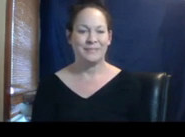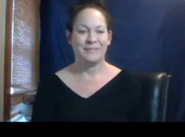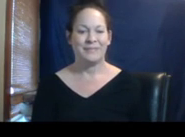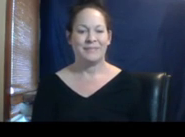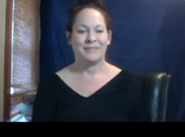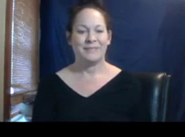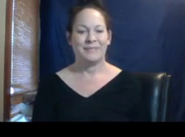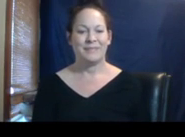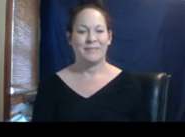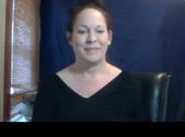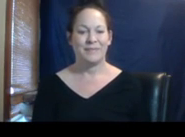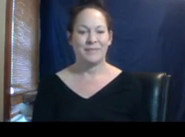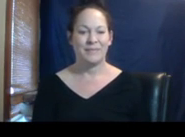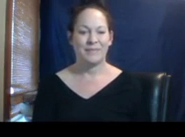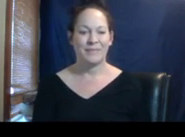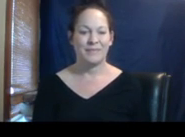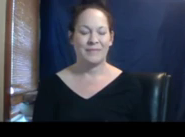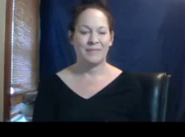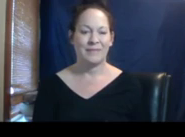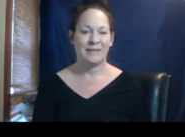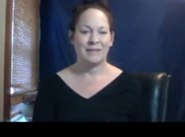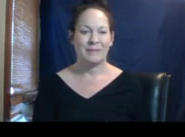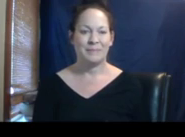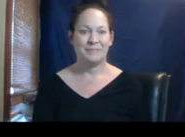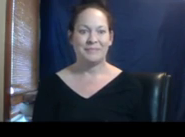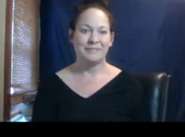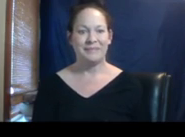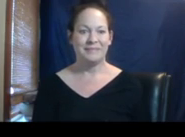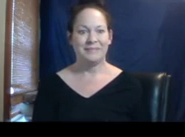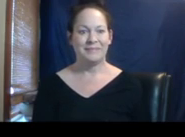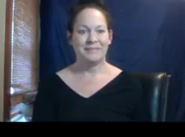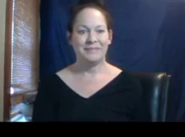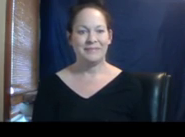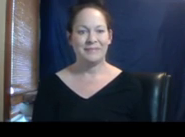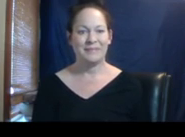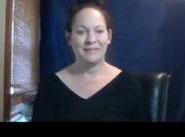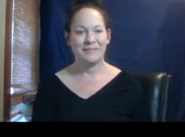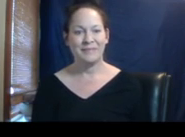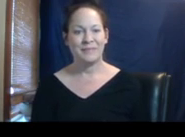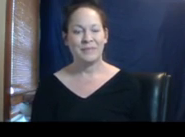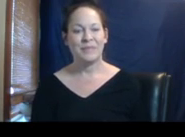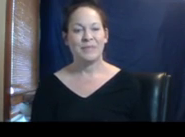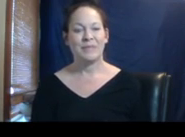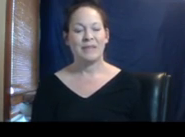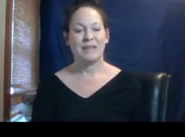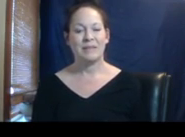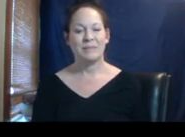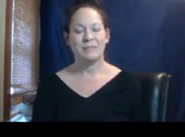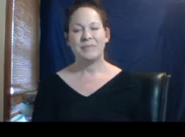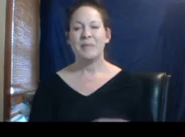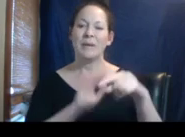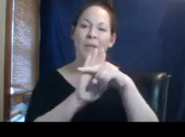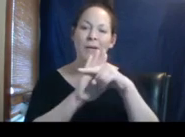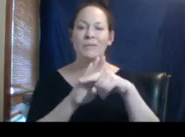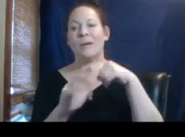And if I did my job right, that leading term should cancel. And I liked this mistake. It was a sign error, and sign